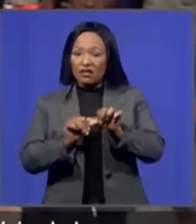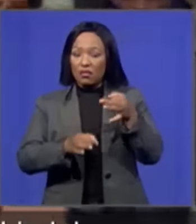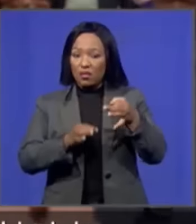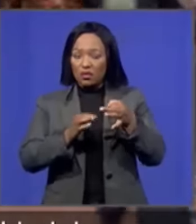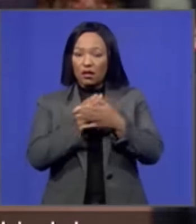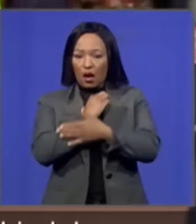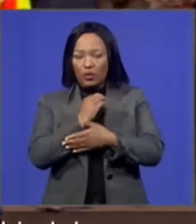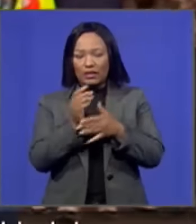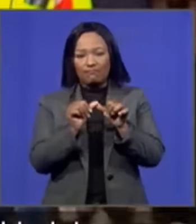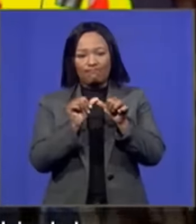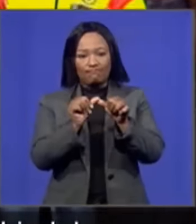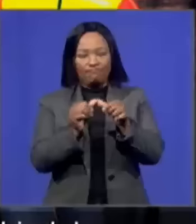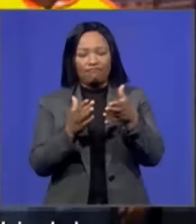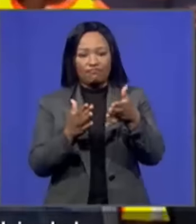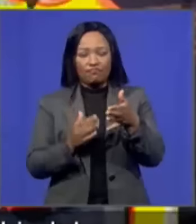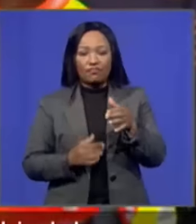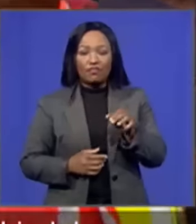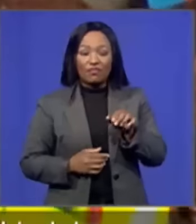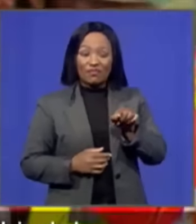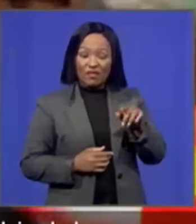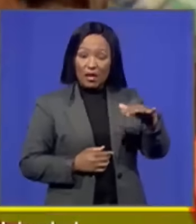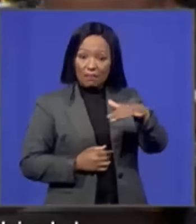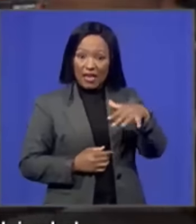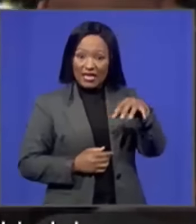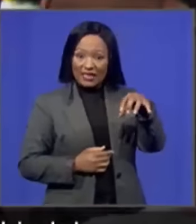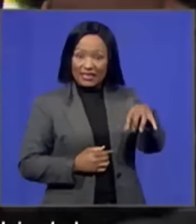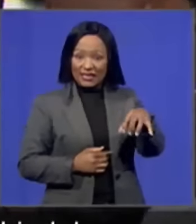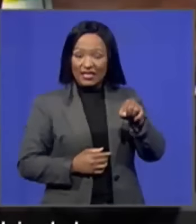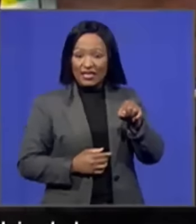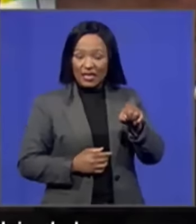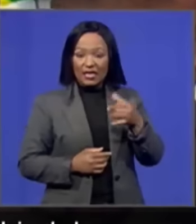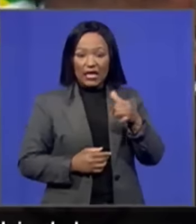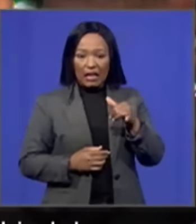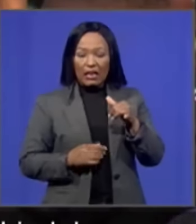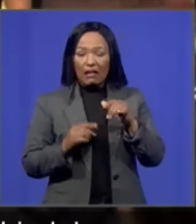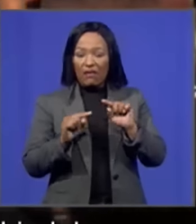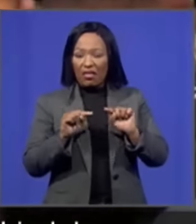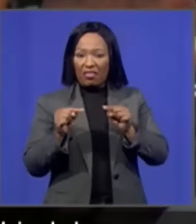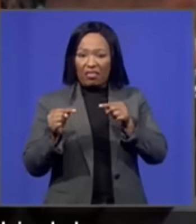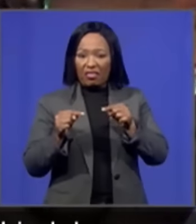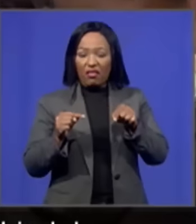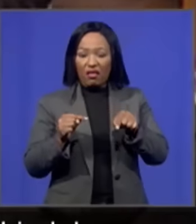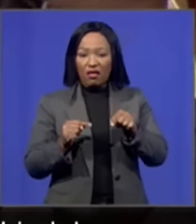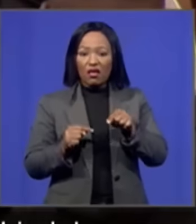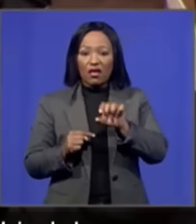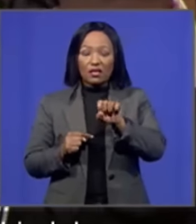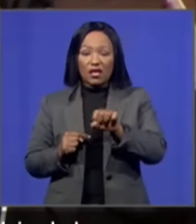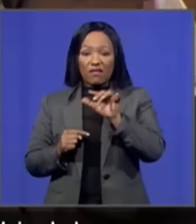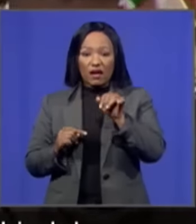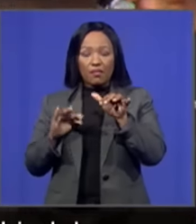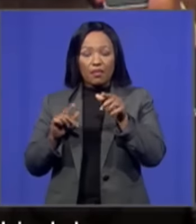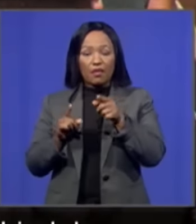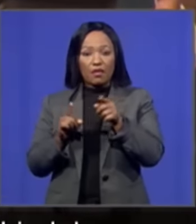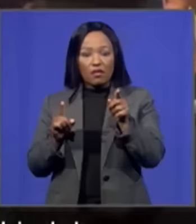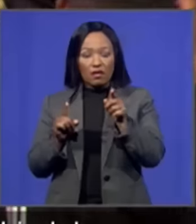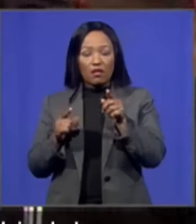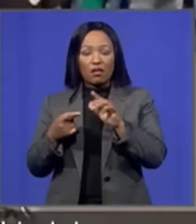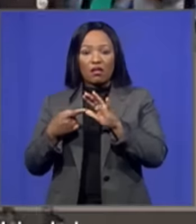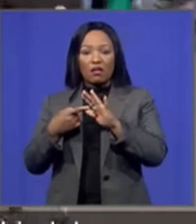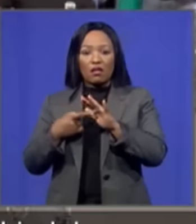mo nageng. Lindela e santse le kwa setlhoeng sa dingangisano. Go maAforika Borwa mangwe ditheo di tshwana